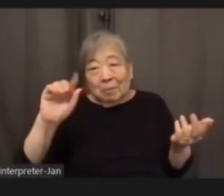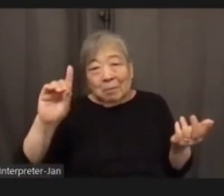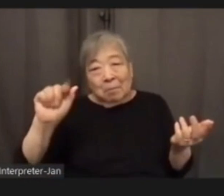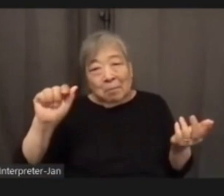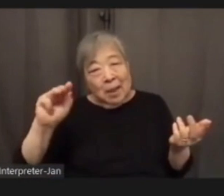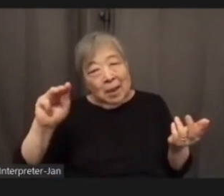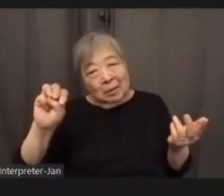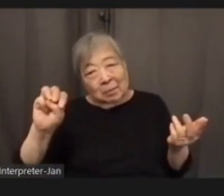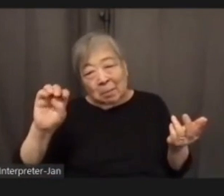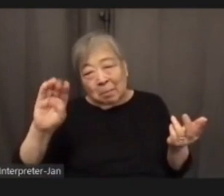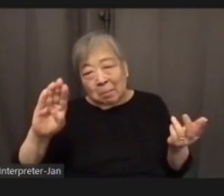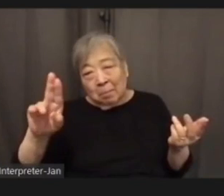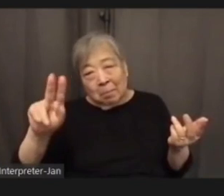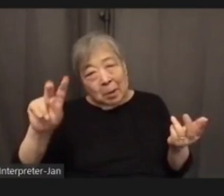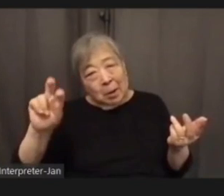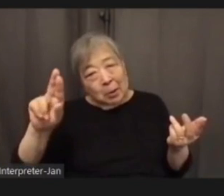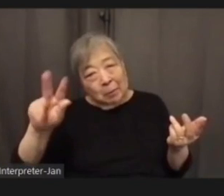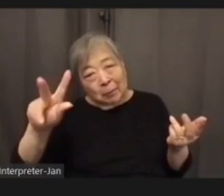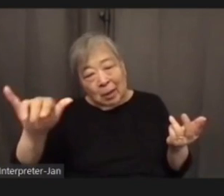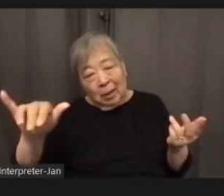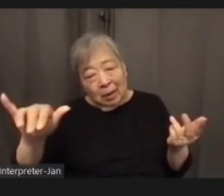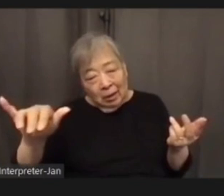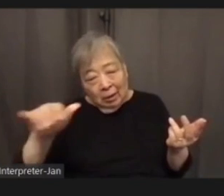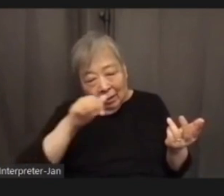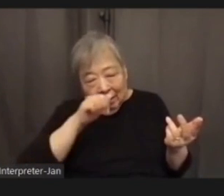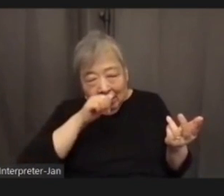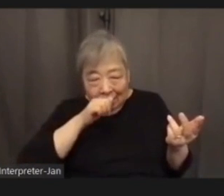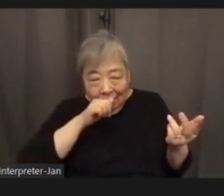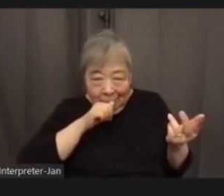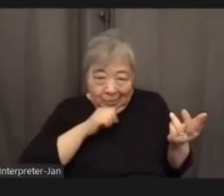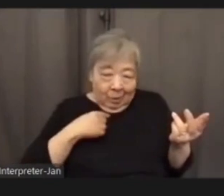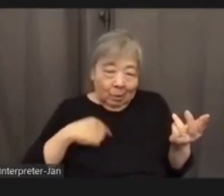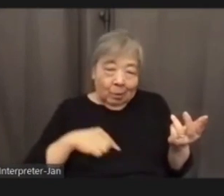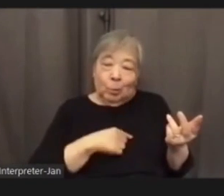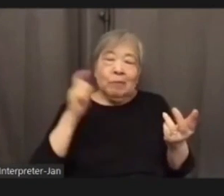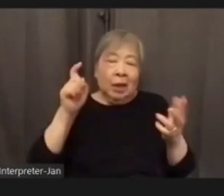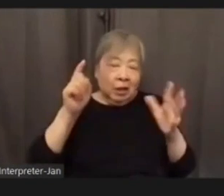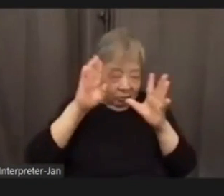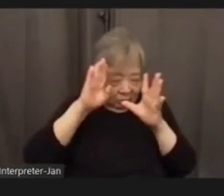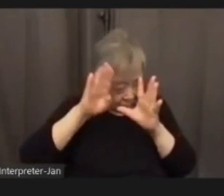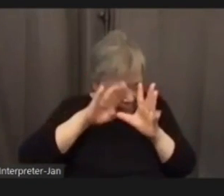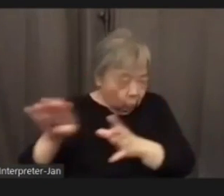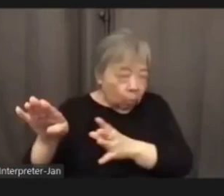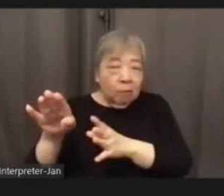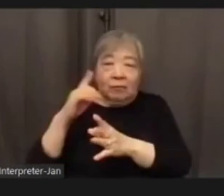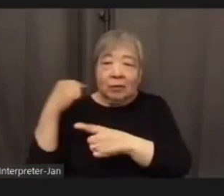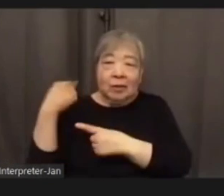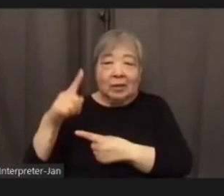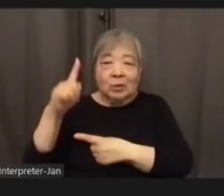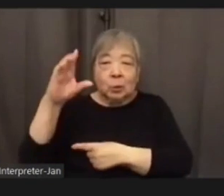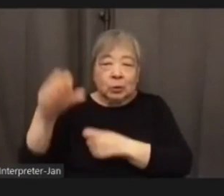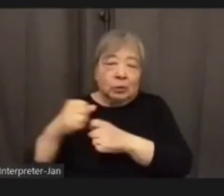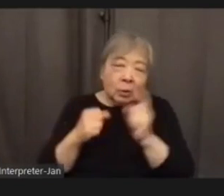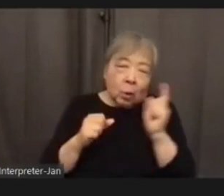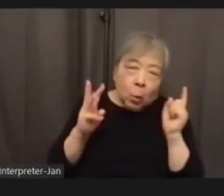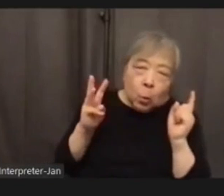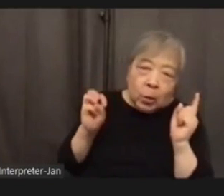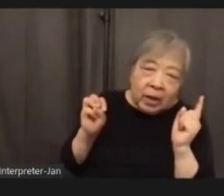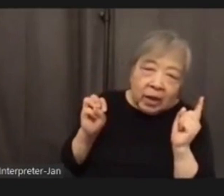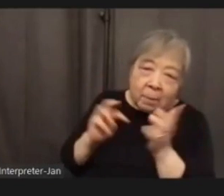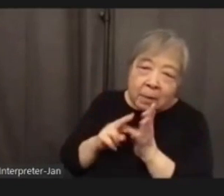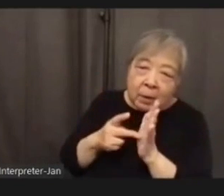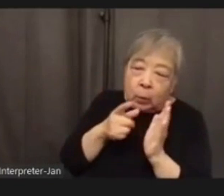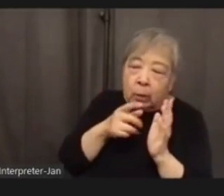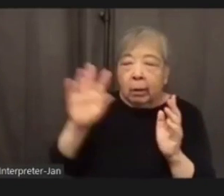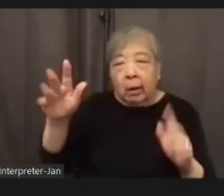know, thing that we've had to get over for the last 100 years. We being who?